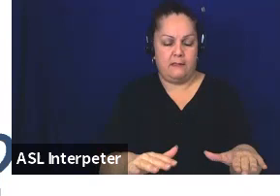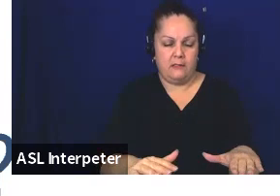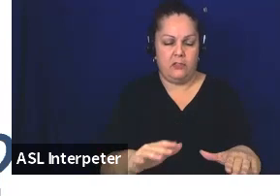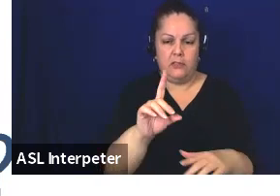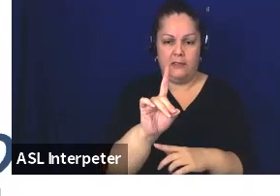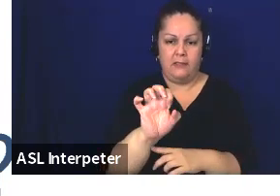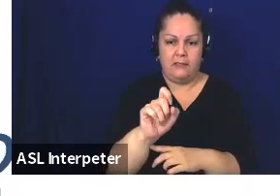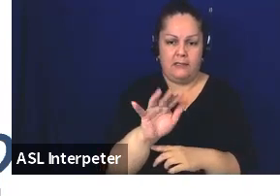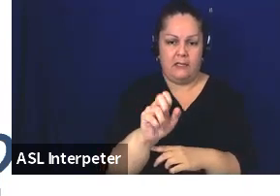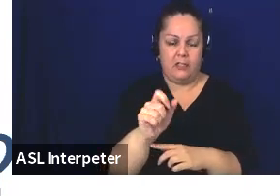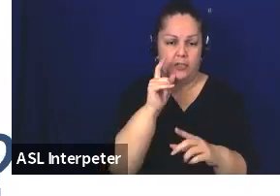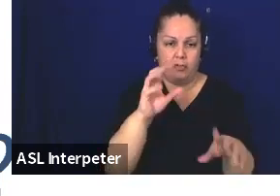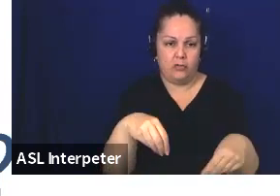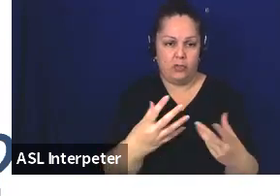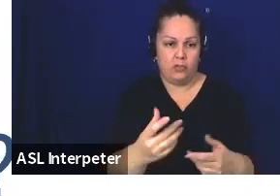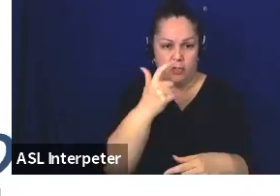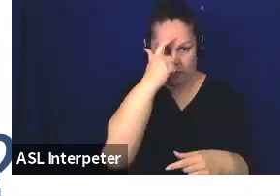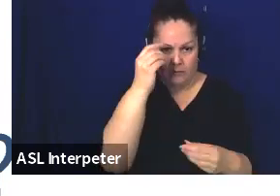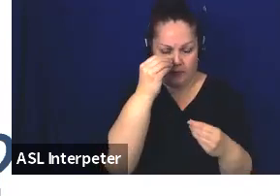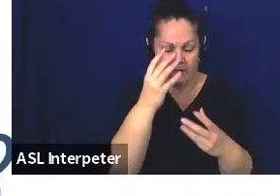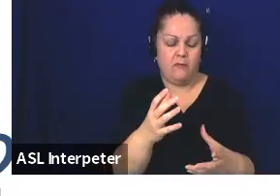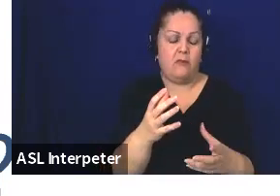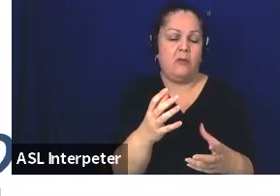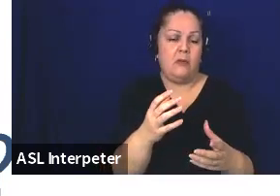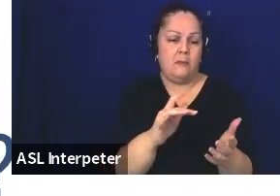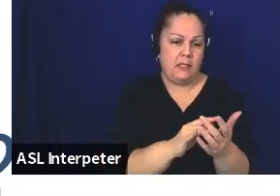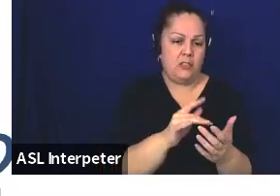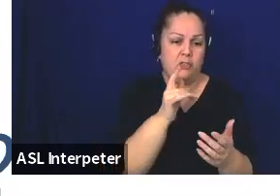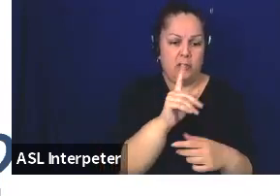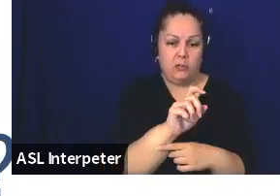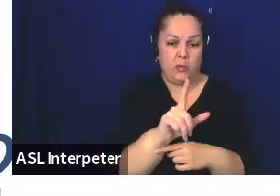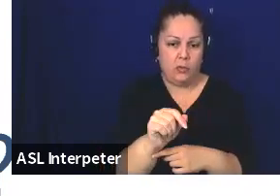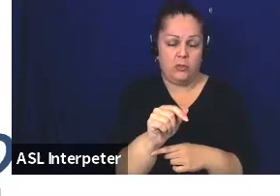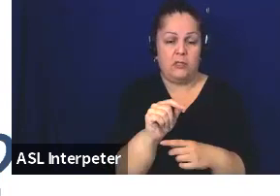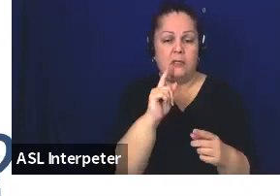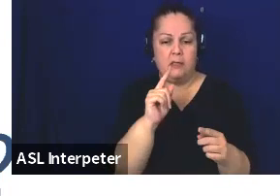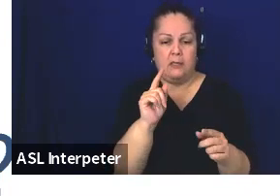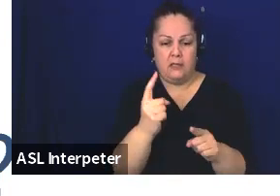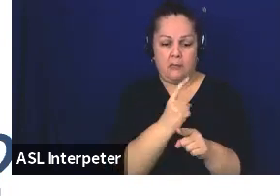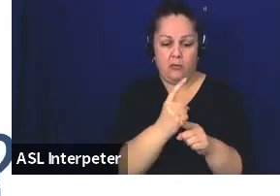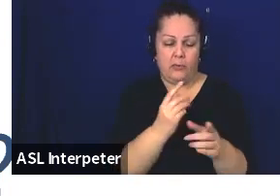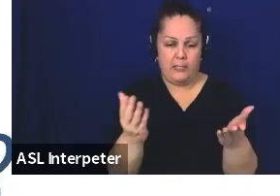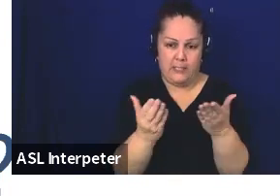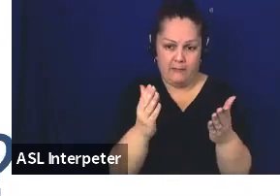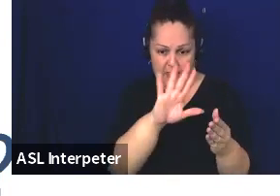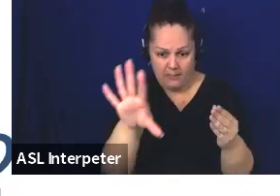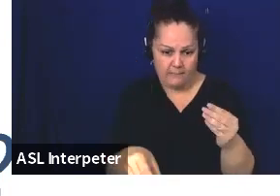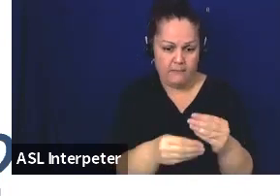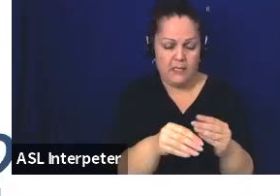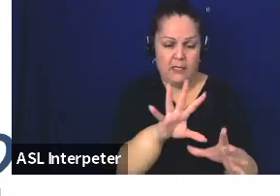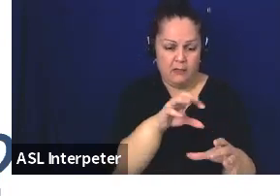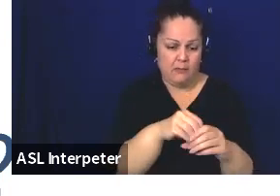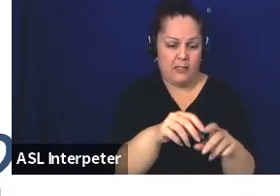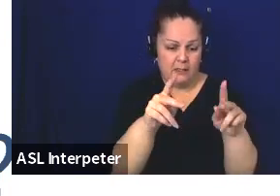introduce trauma response mitigation and management tools. The stakeholder loops in the appropriate services and incorporates the